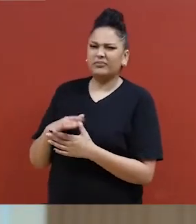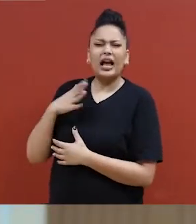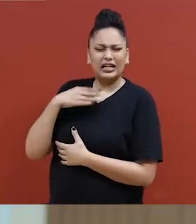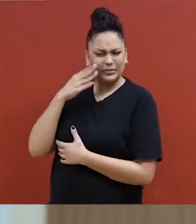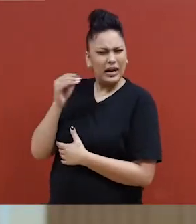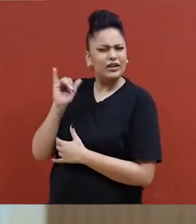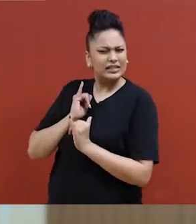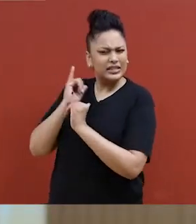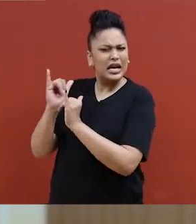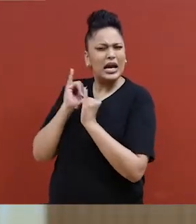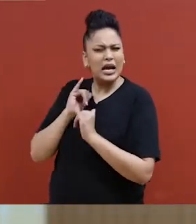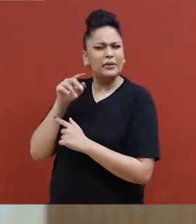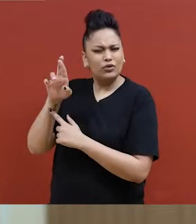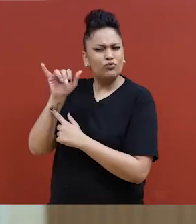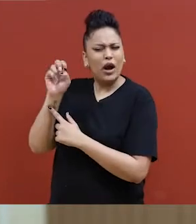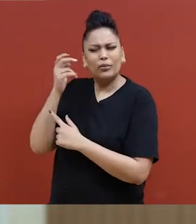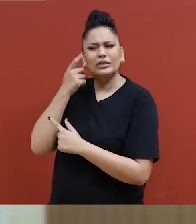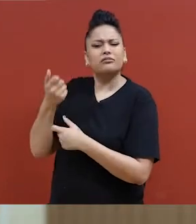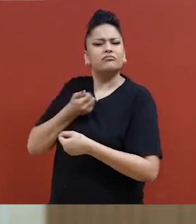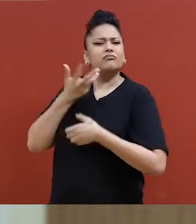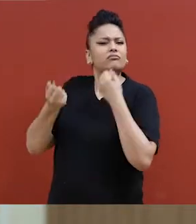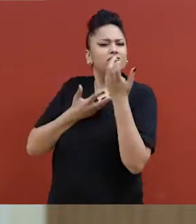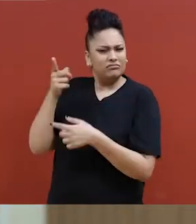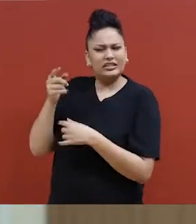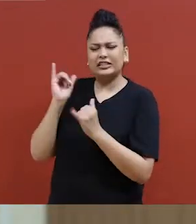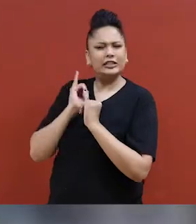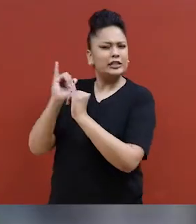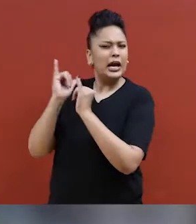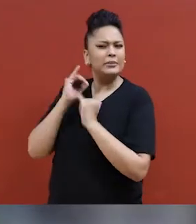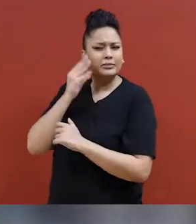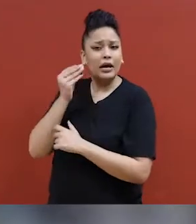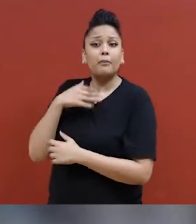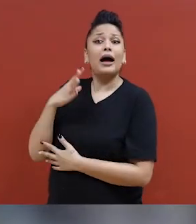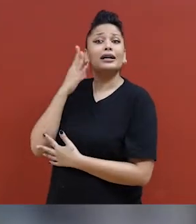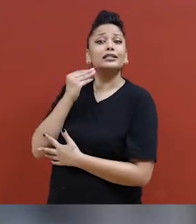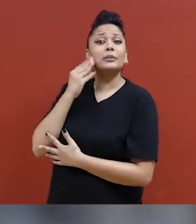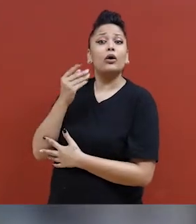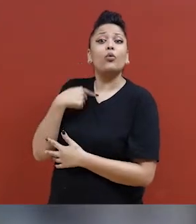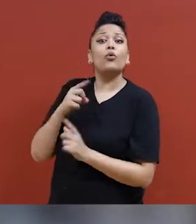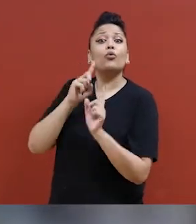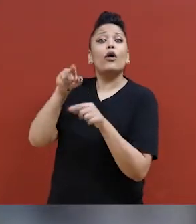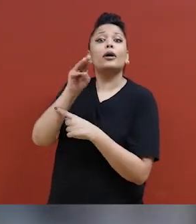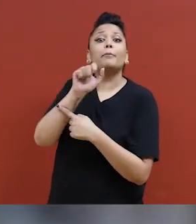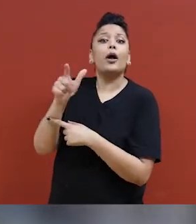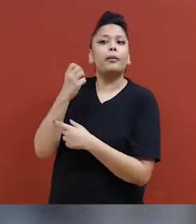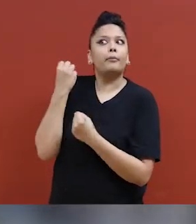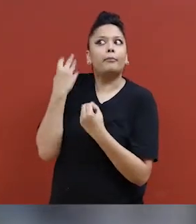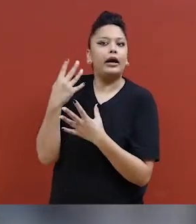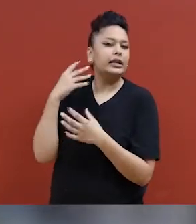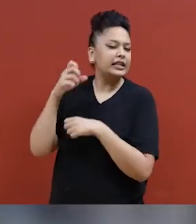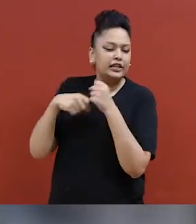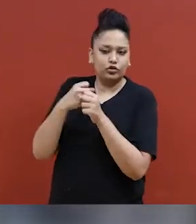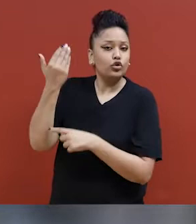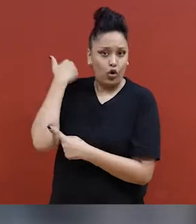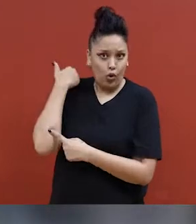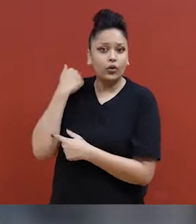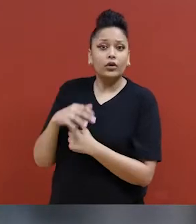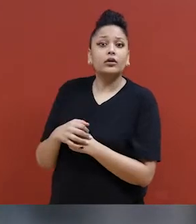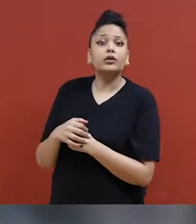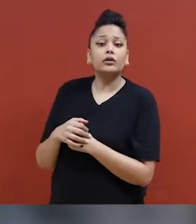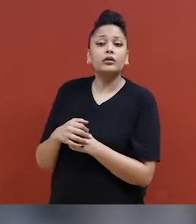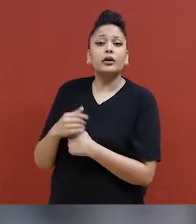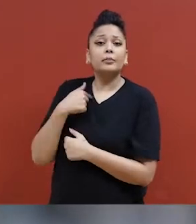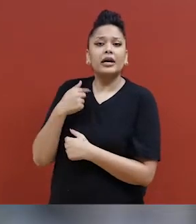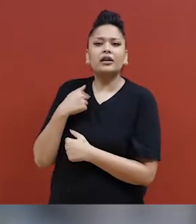I experienced that a lot too, what Robin just discussed. Many years ago, I was at a shopping mall with an